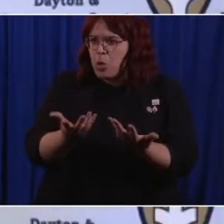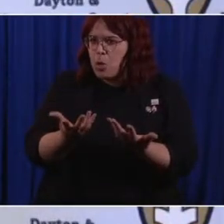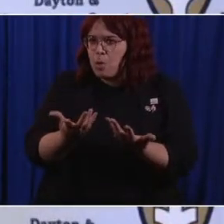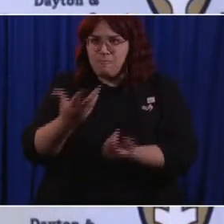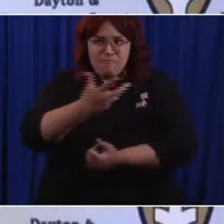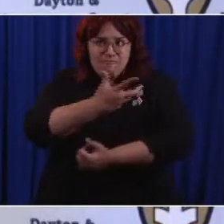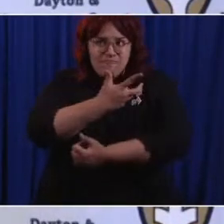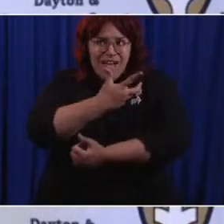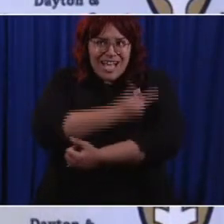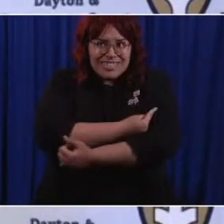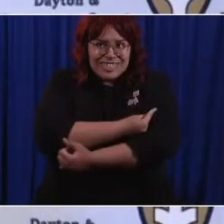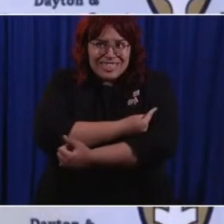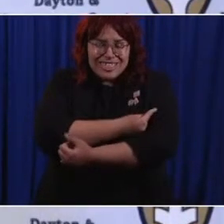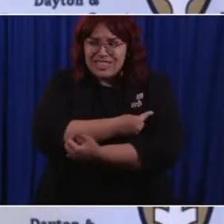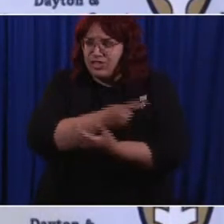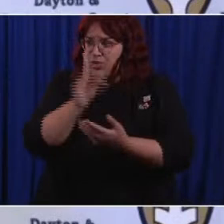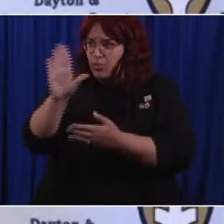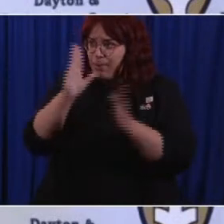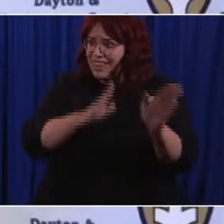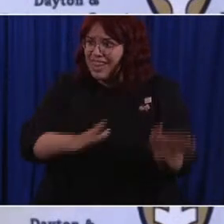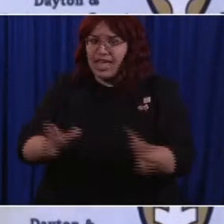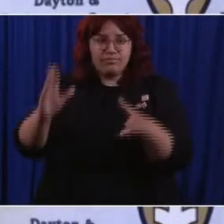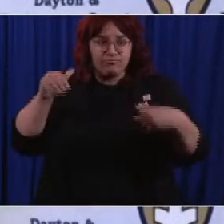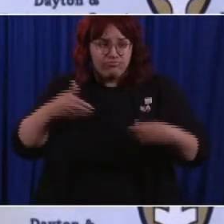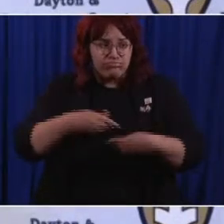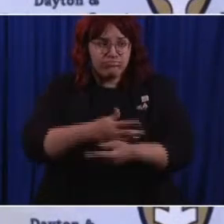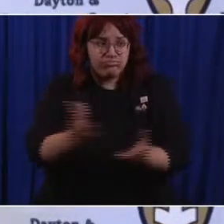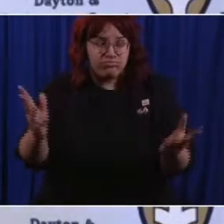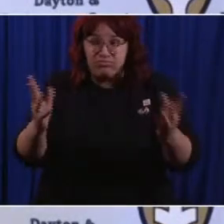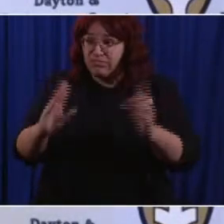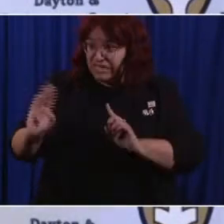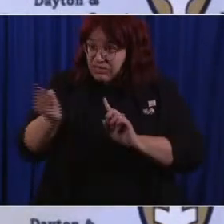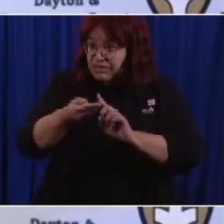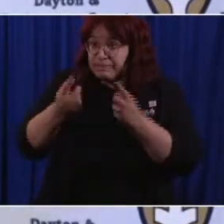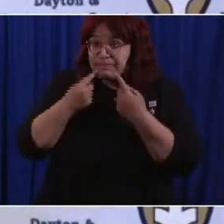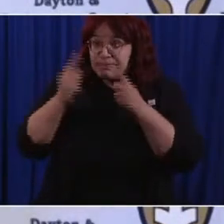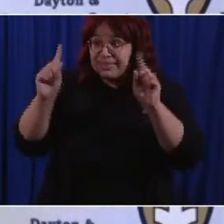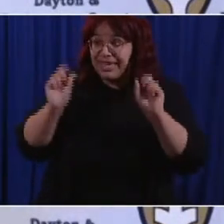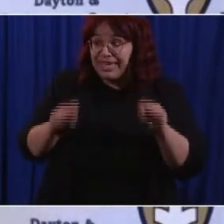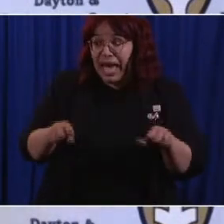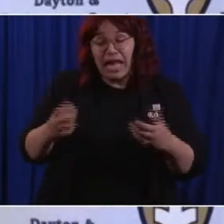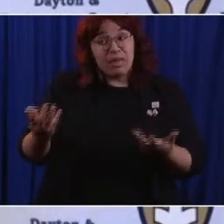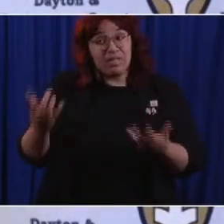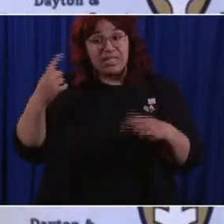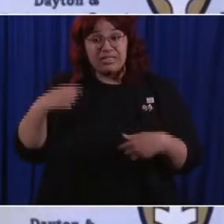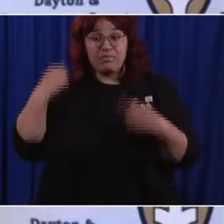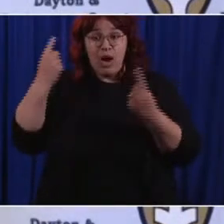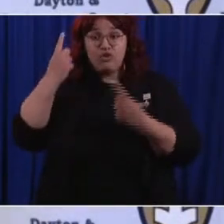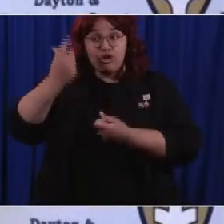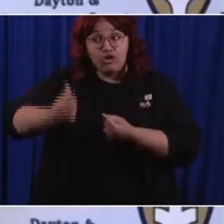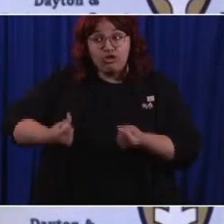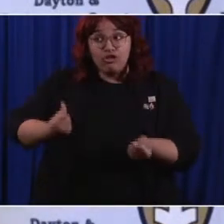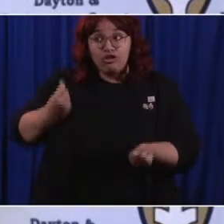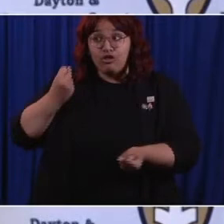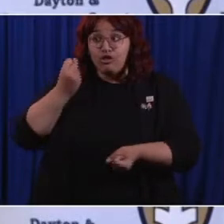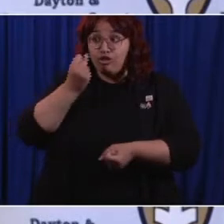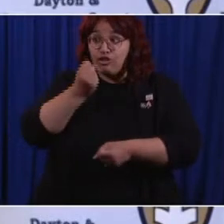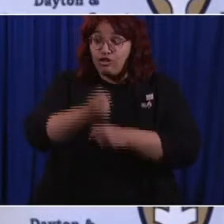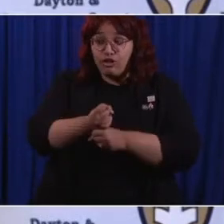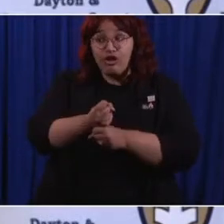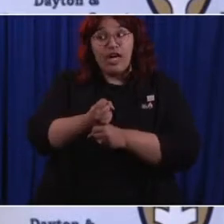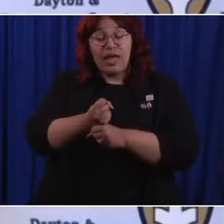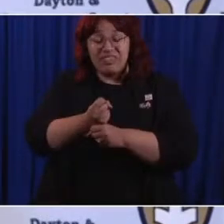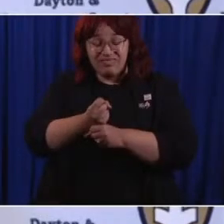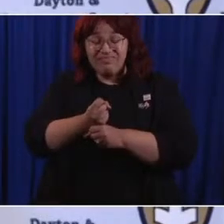convincing this age group to get the vaccine? Remember, for the last year, we've been all telling them this is something that really